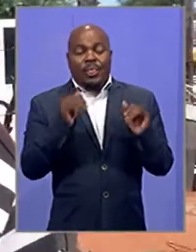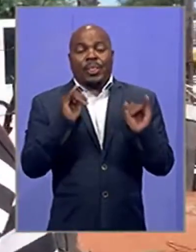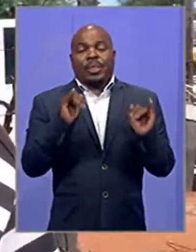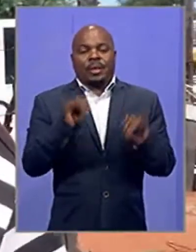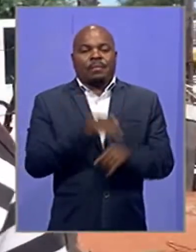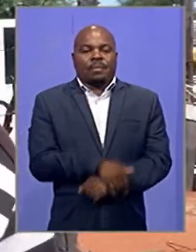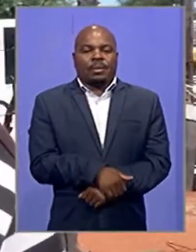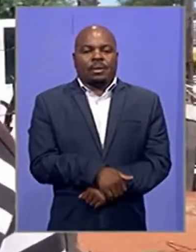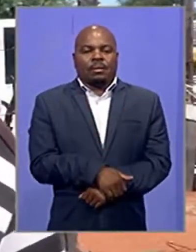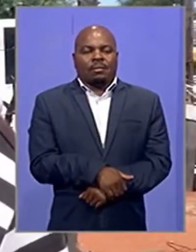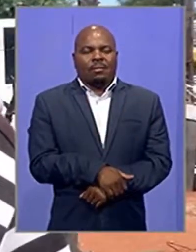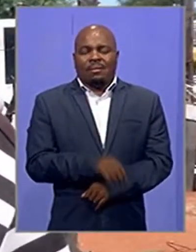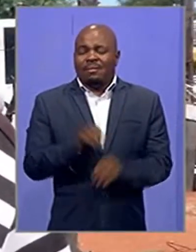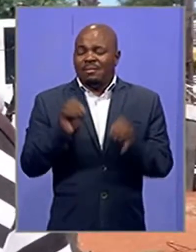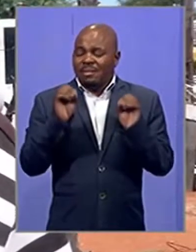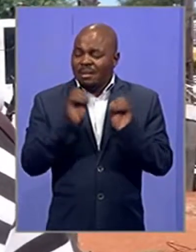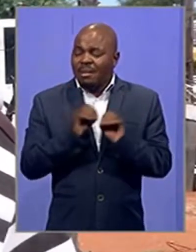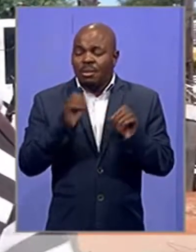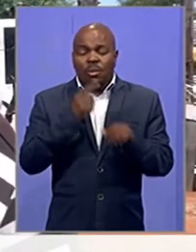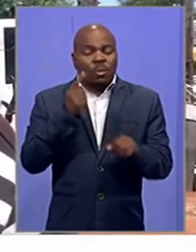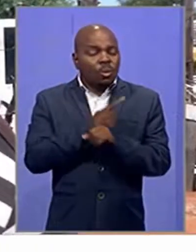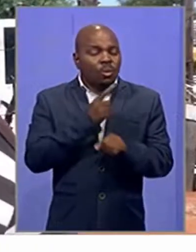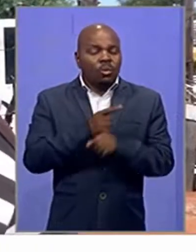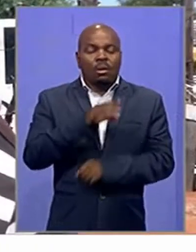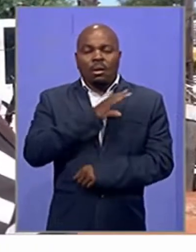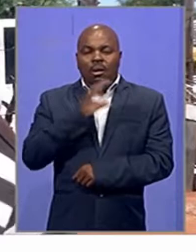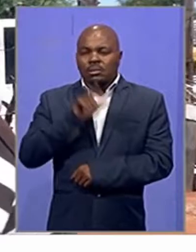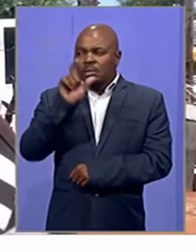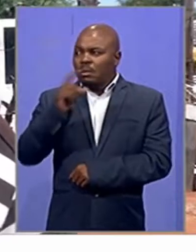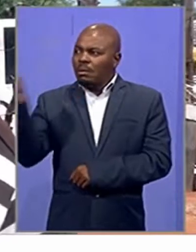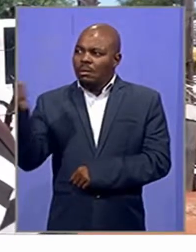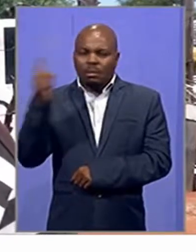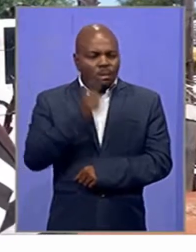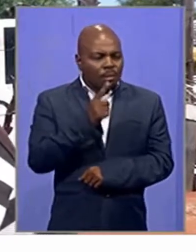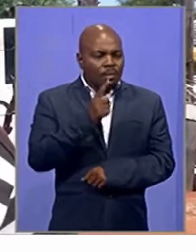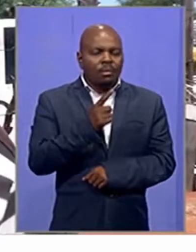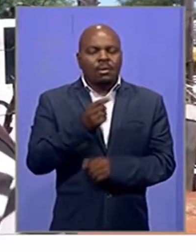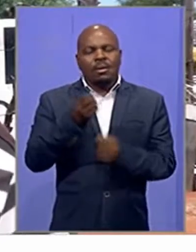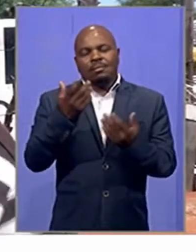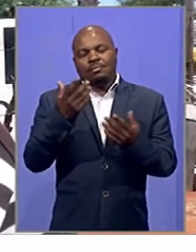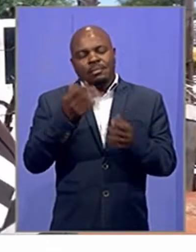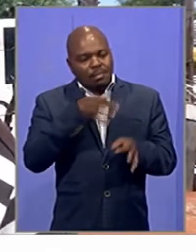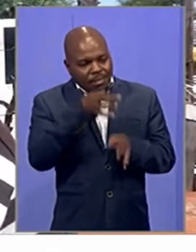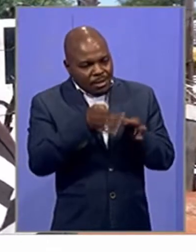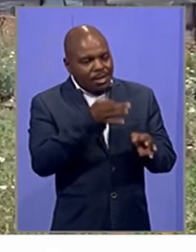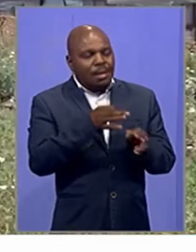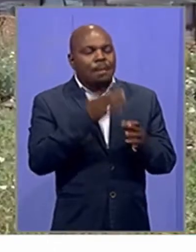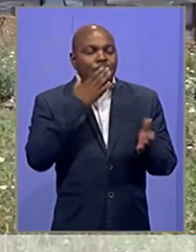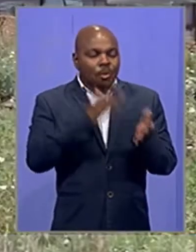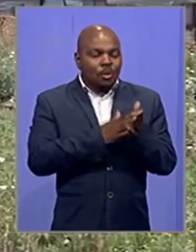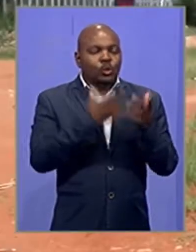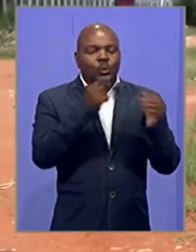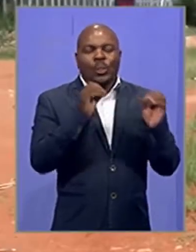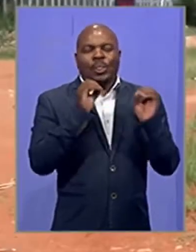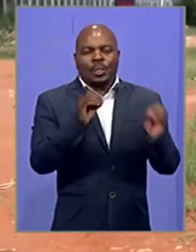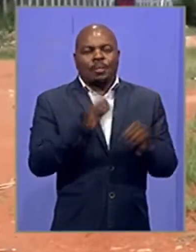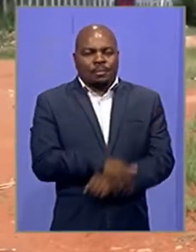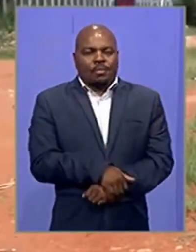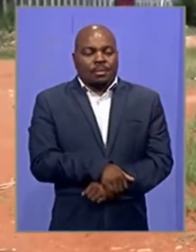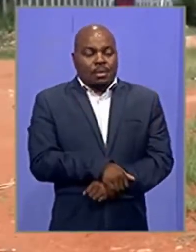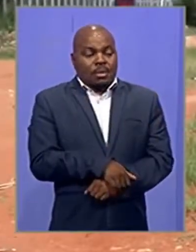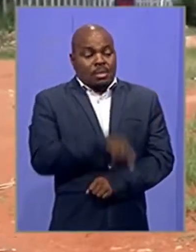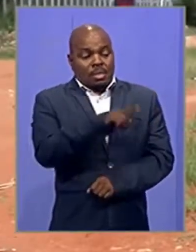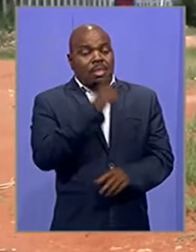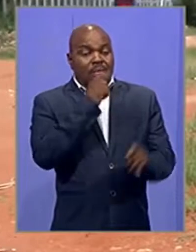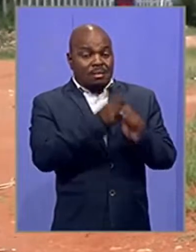If nothing, every time the counselor comes and give us empty promises. Lefelo le la